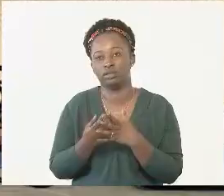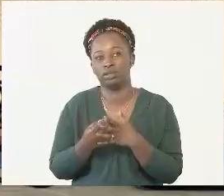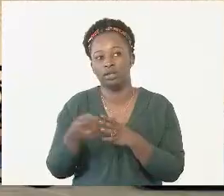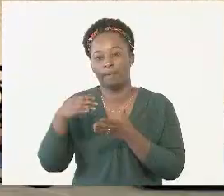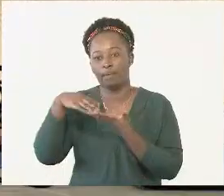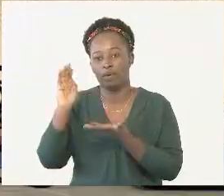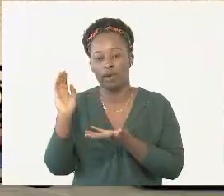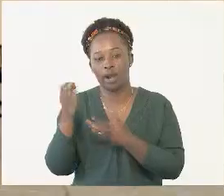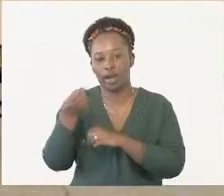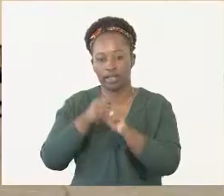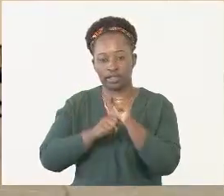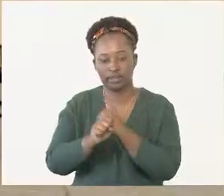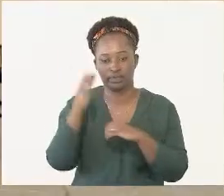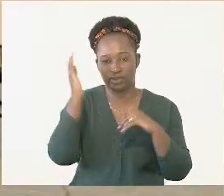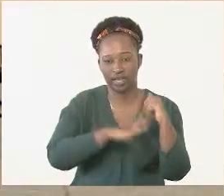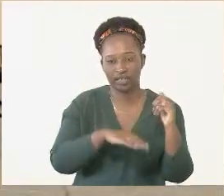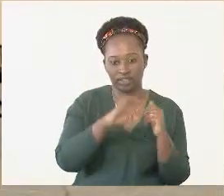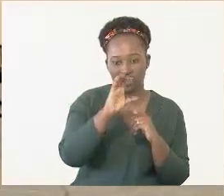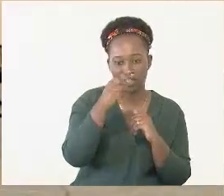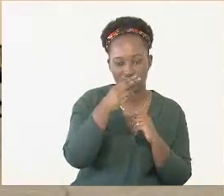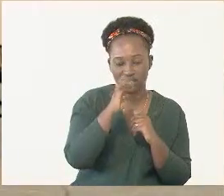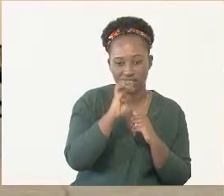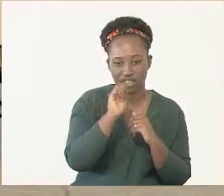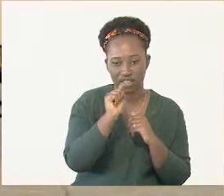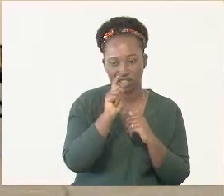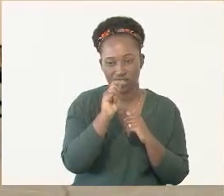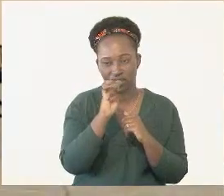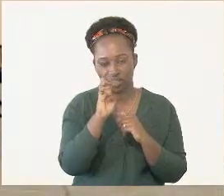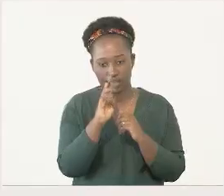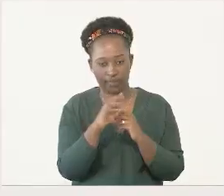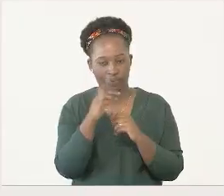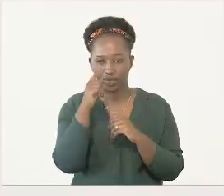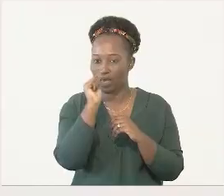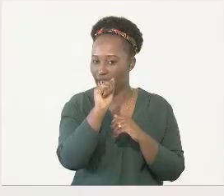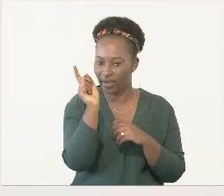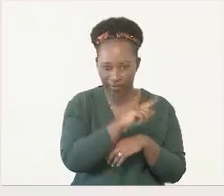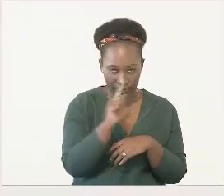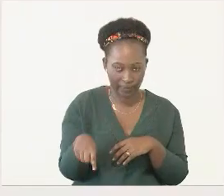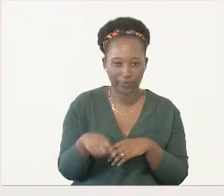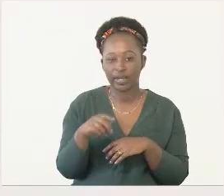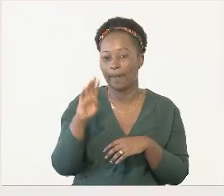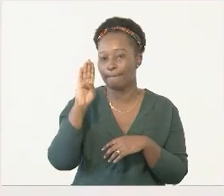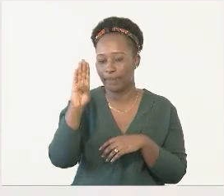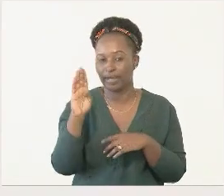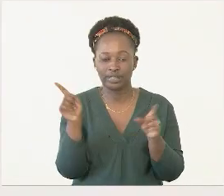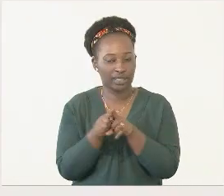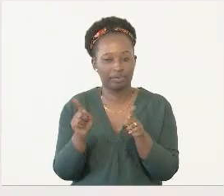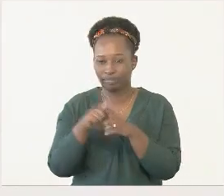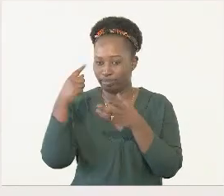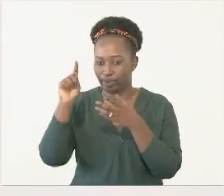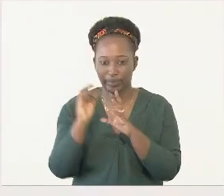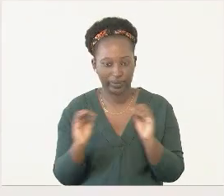A is wrong. Then B, large mammals are better adapted to the small animals. That one is also not